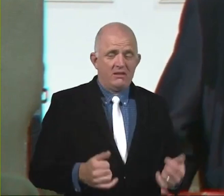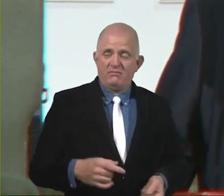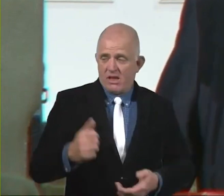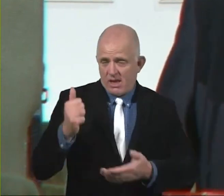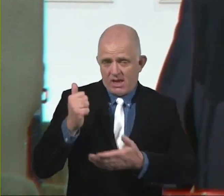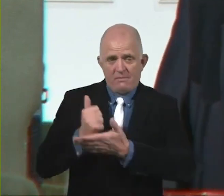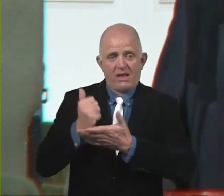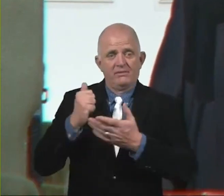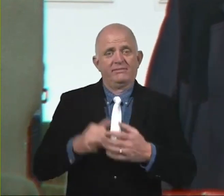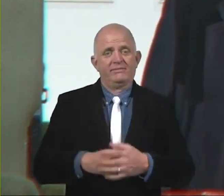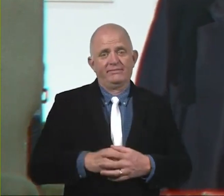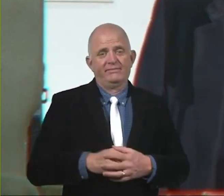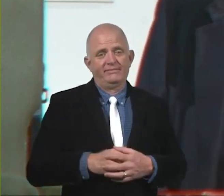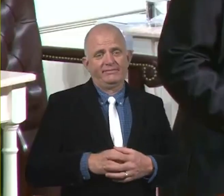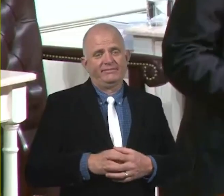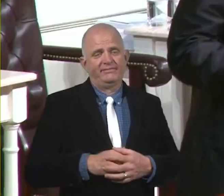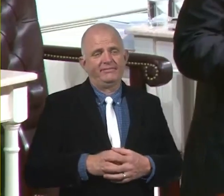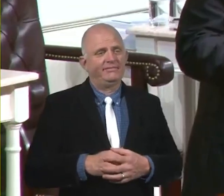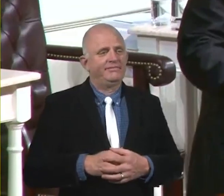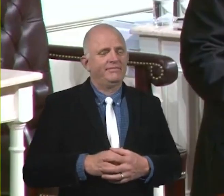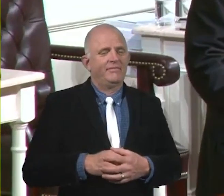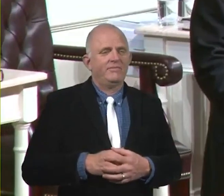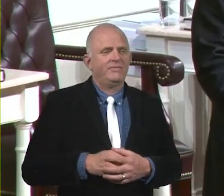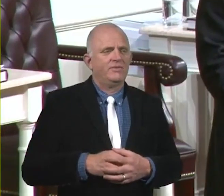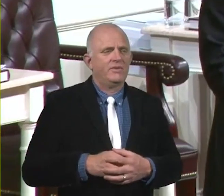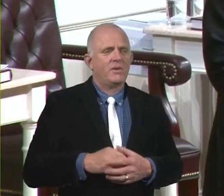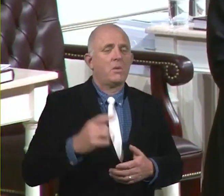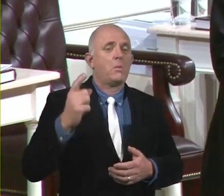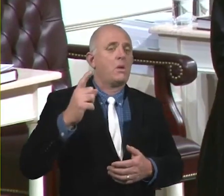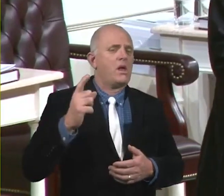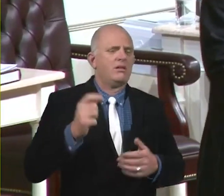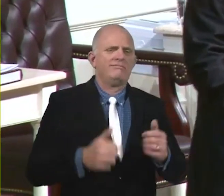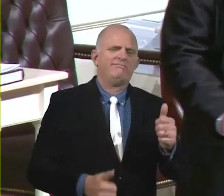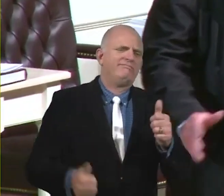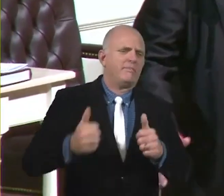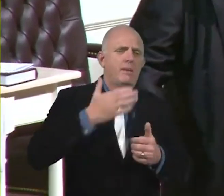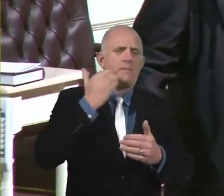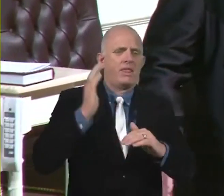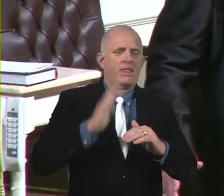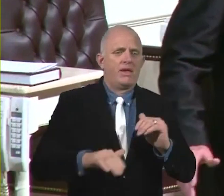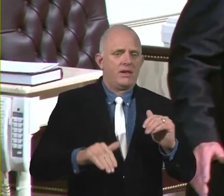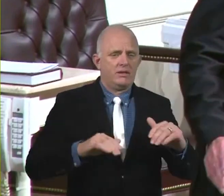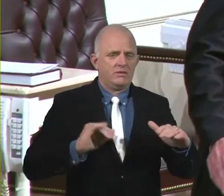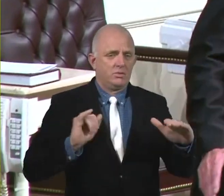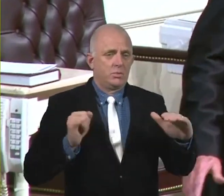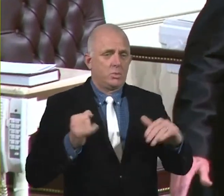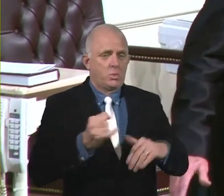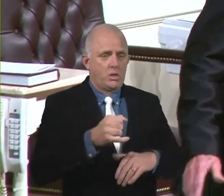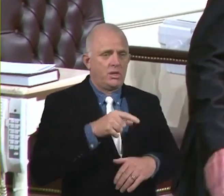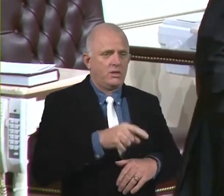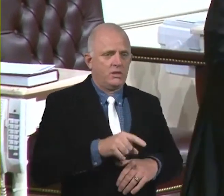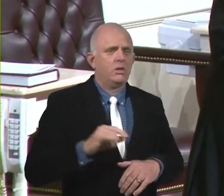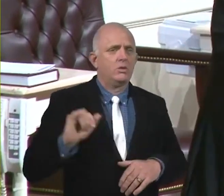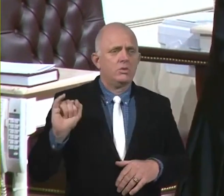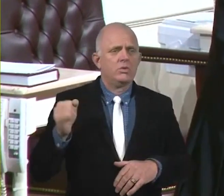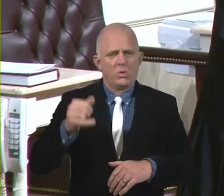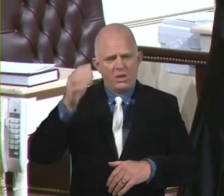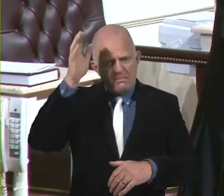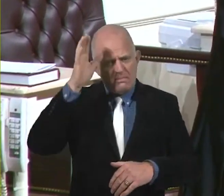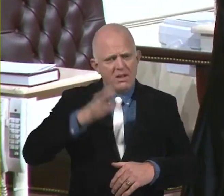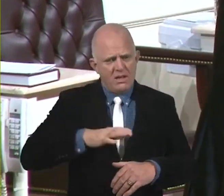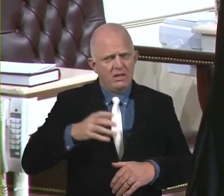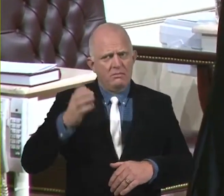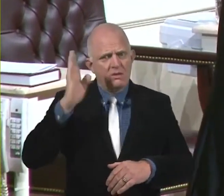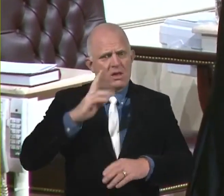But notice what Jesus said. There's one greater than Jonah. Jonah was a man that God used to revive the